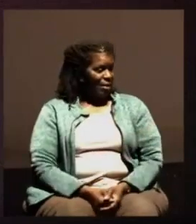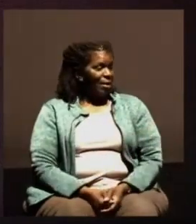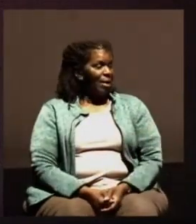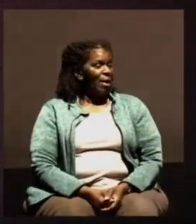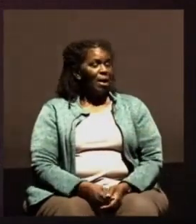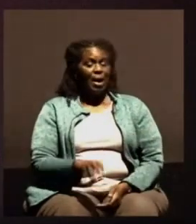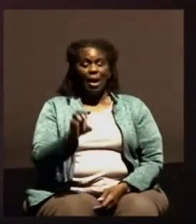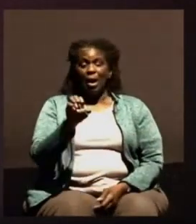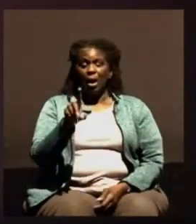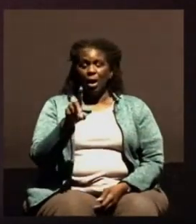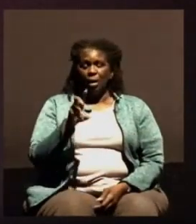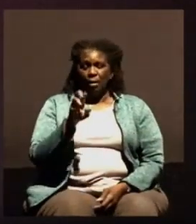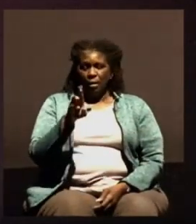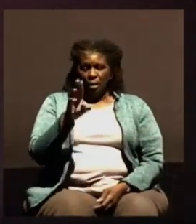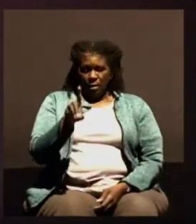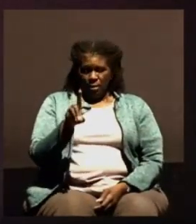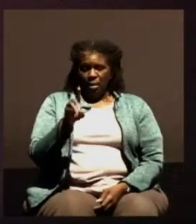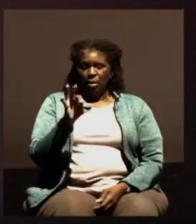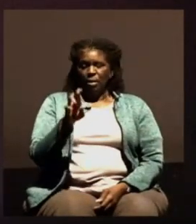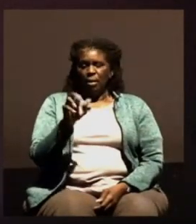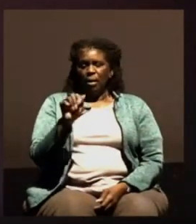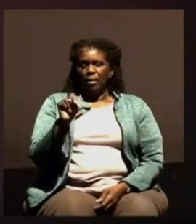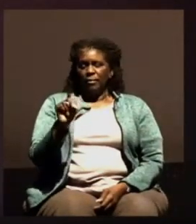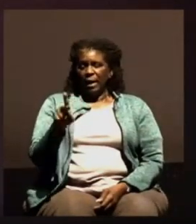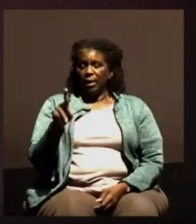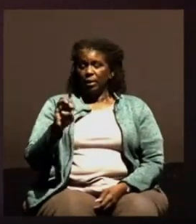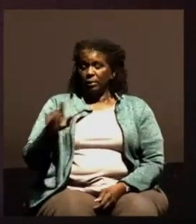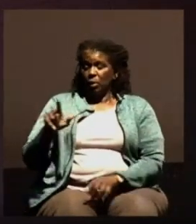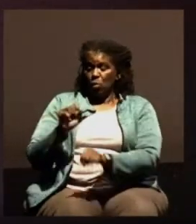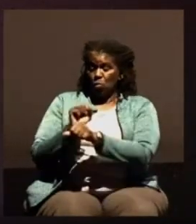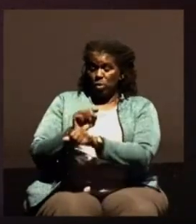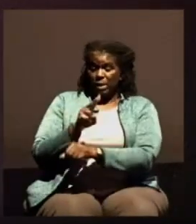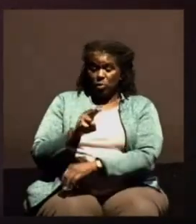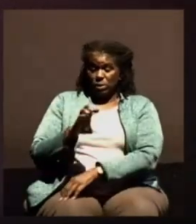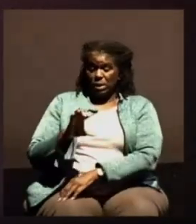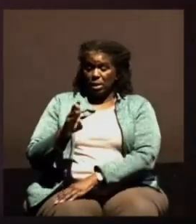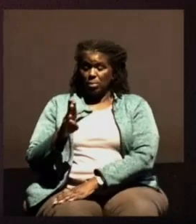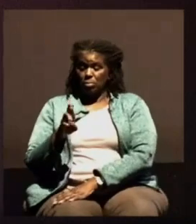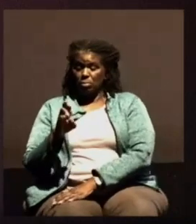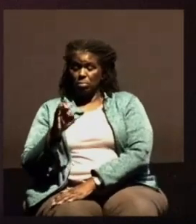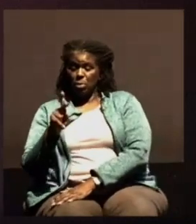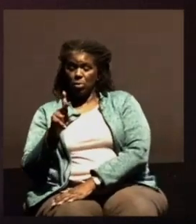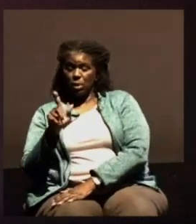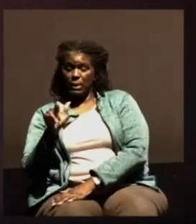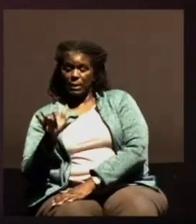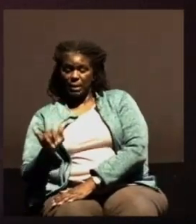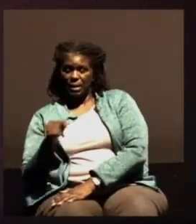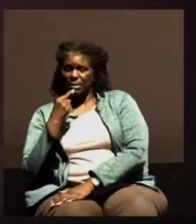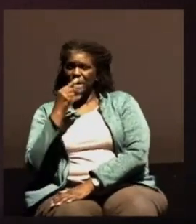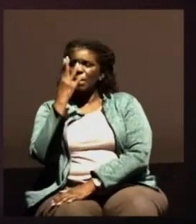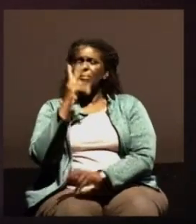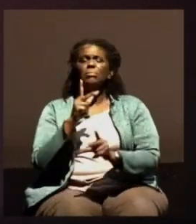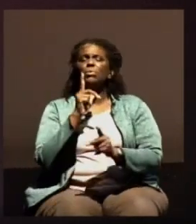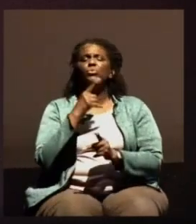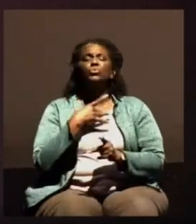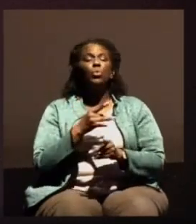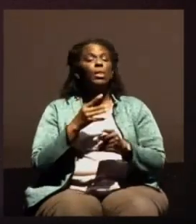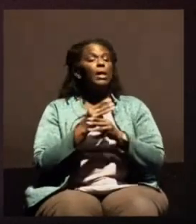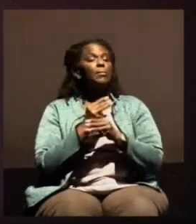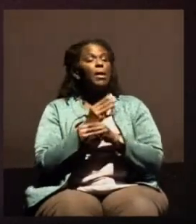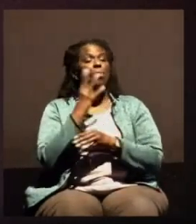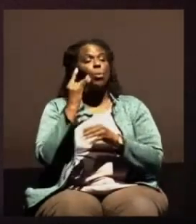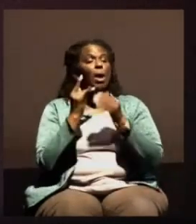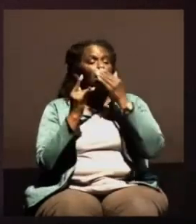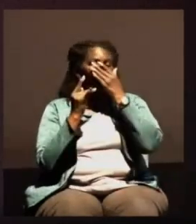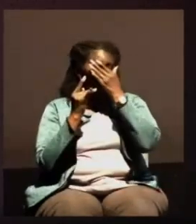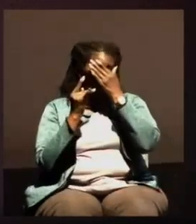Edward Frankel, a mathematician at UC Berkeley, says this about why people don't really get to engage with mathematics, or they find